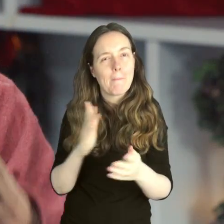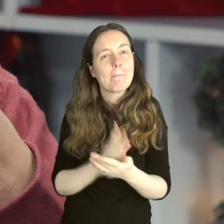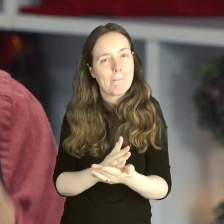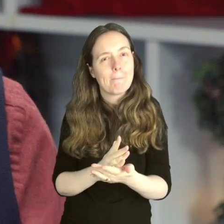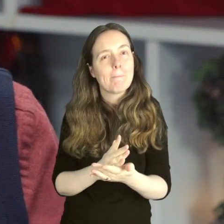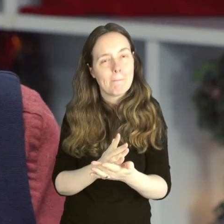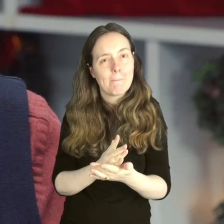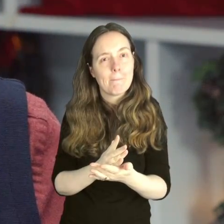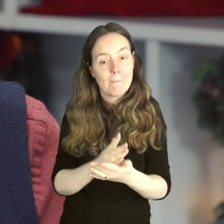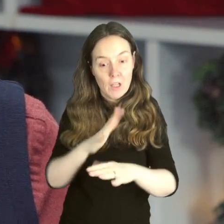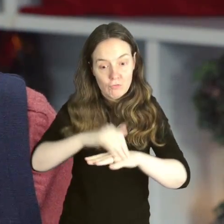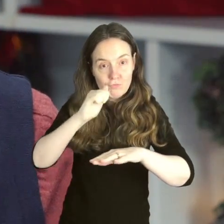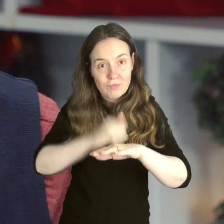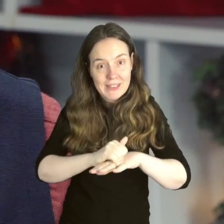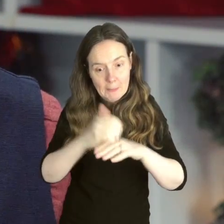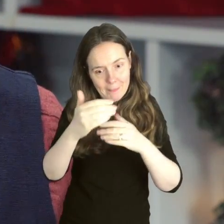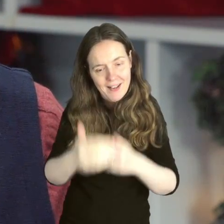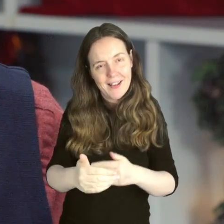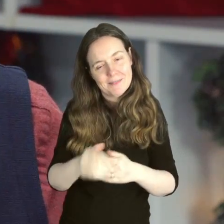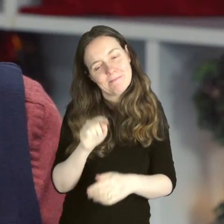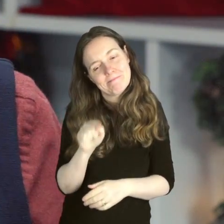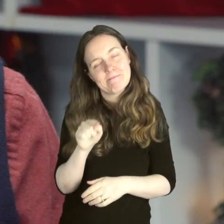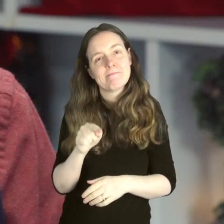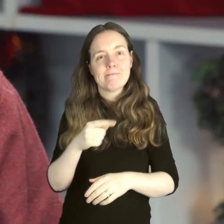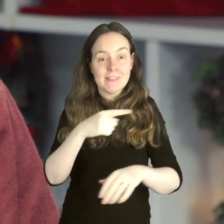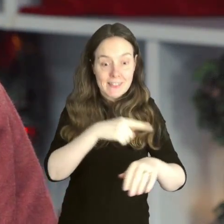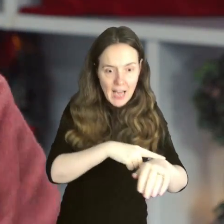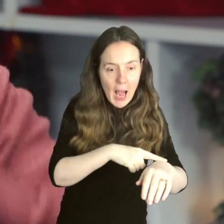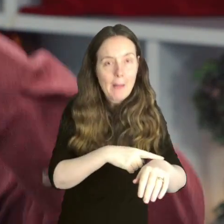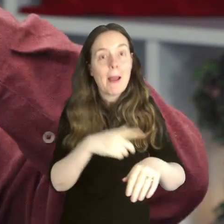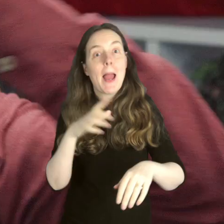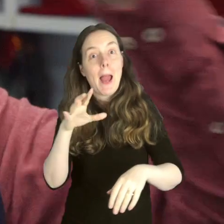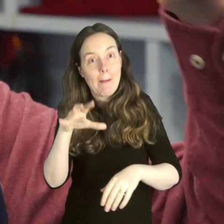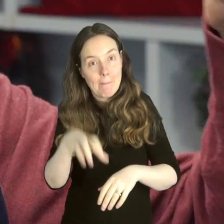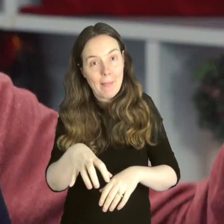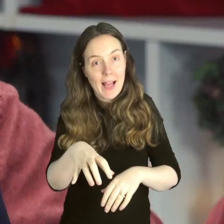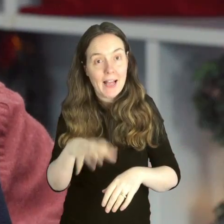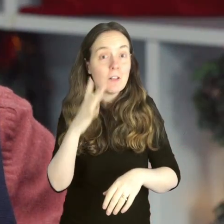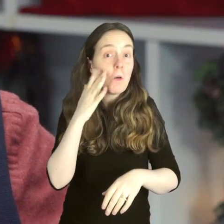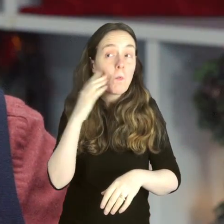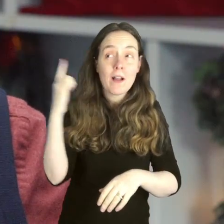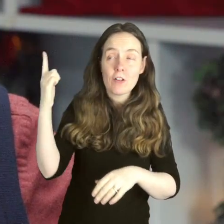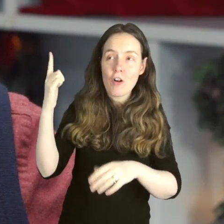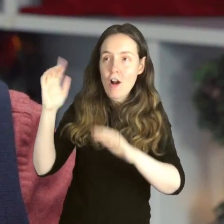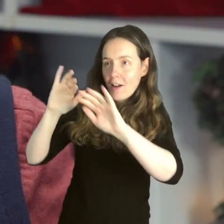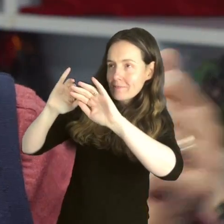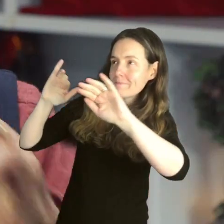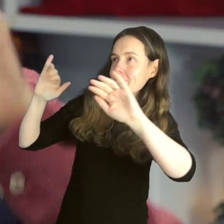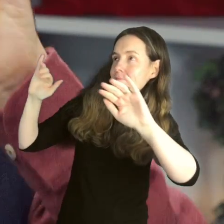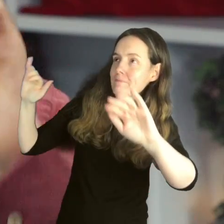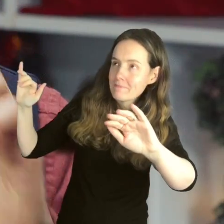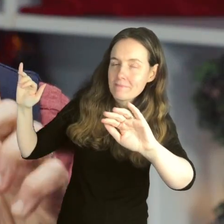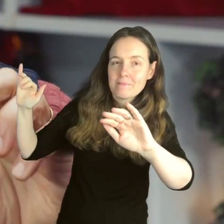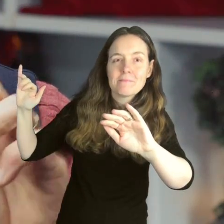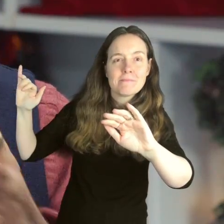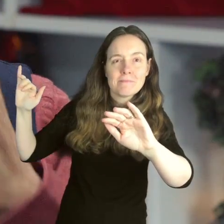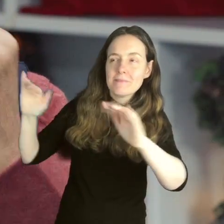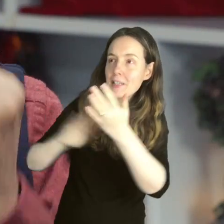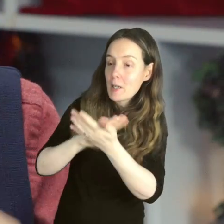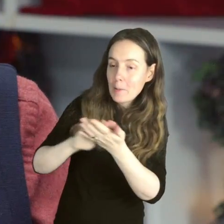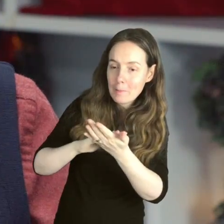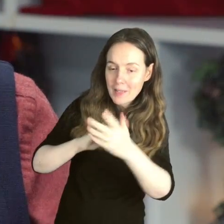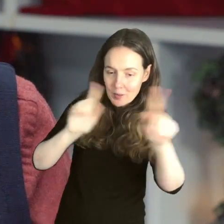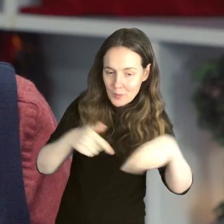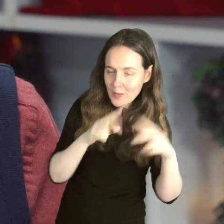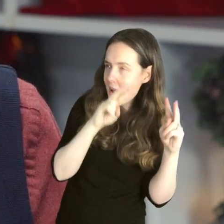Christmas is the time and place where God pulls back the curtain so we